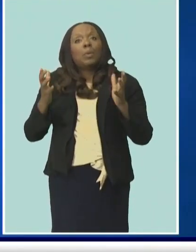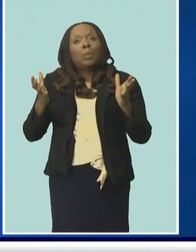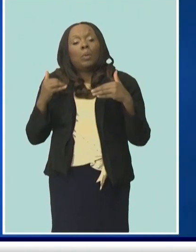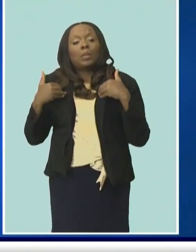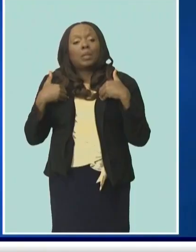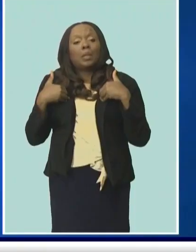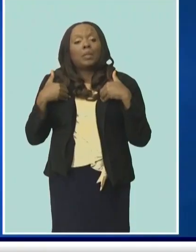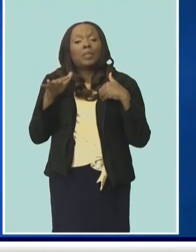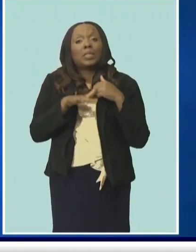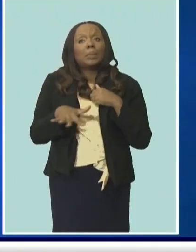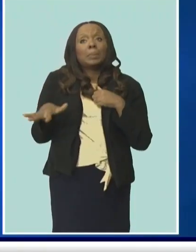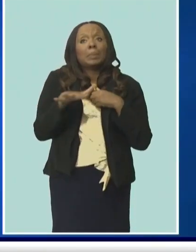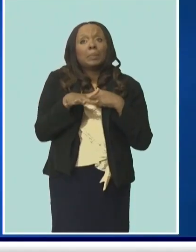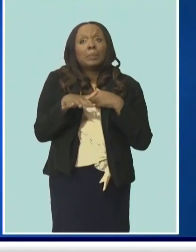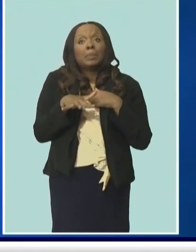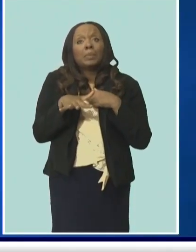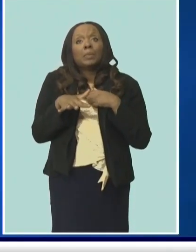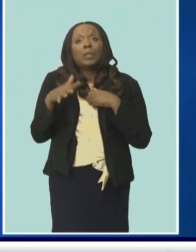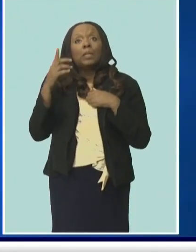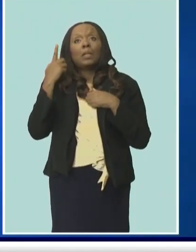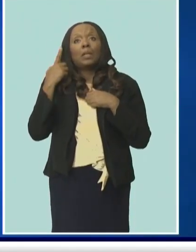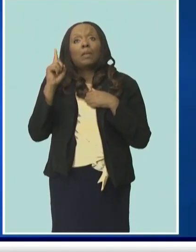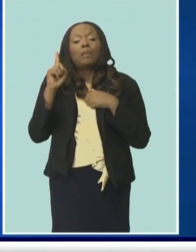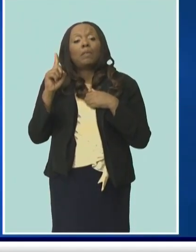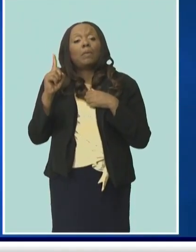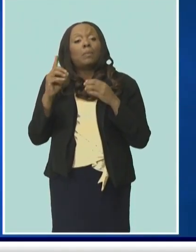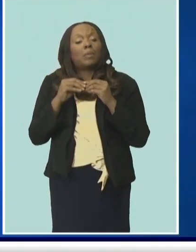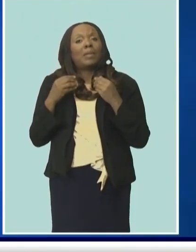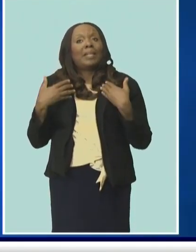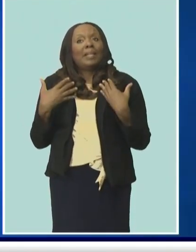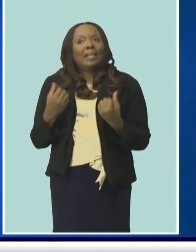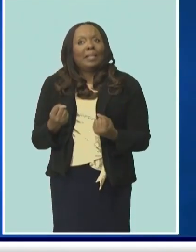space for a healing in a holistic way.